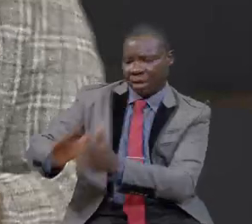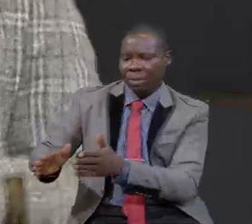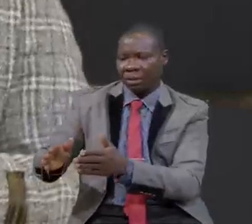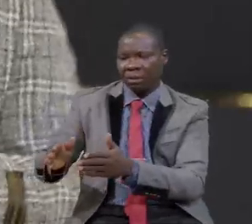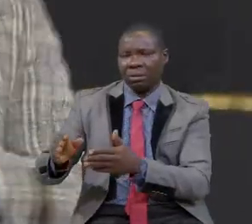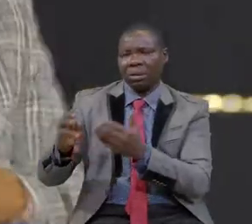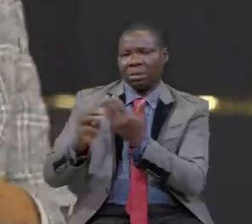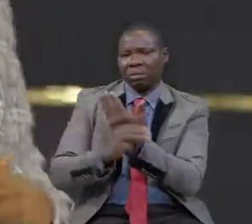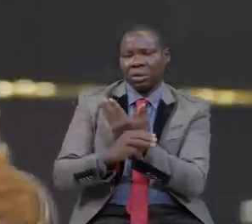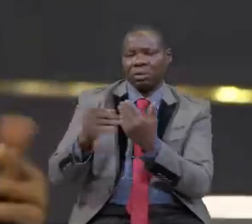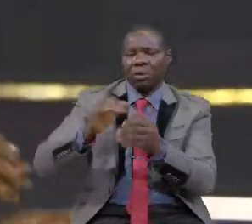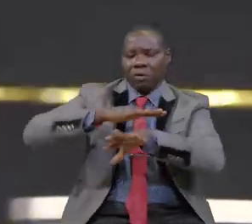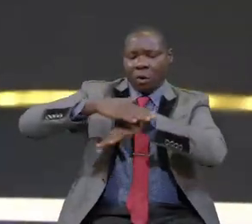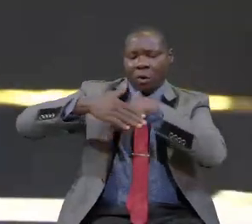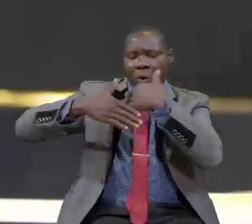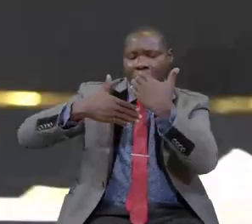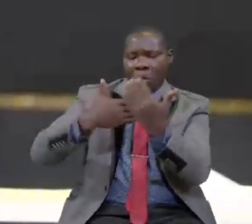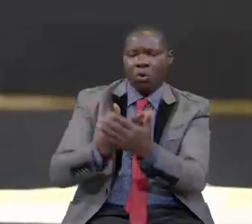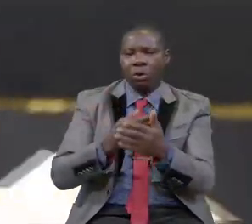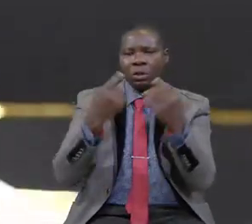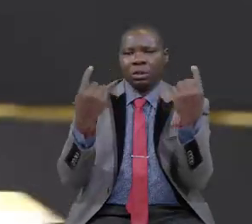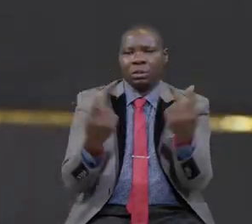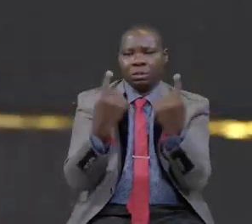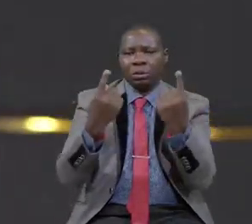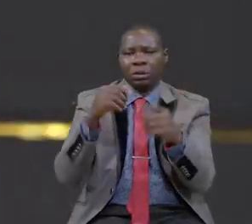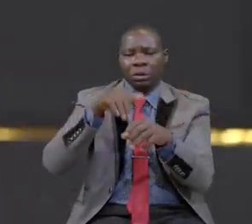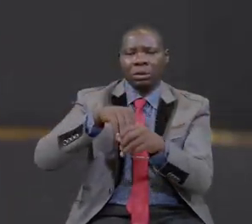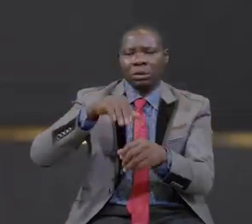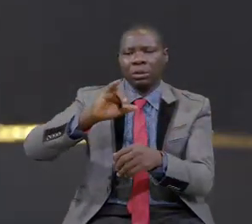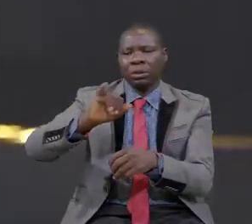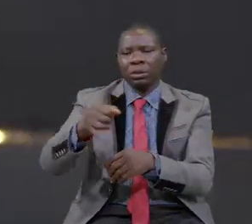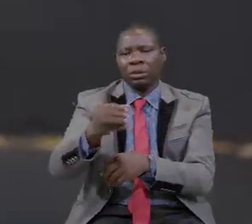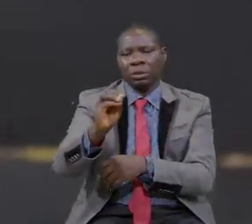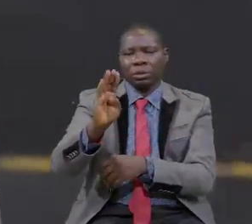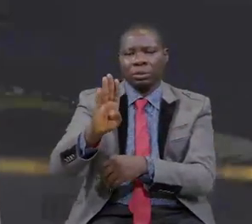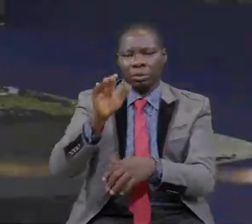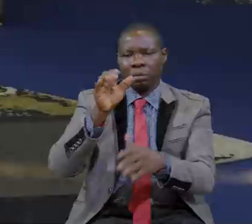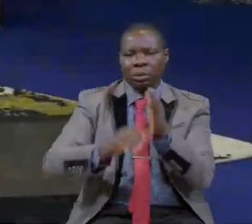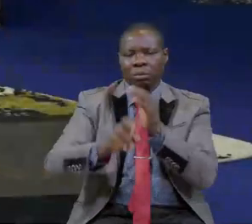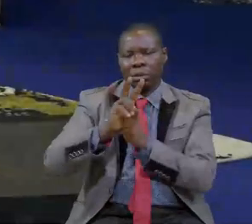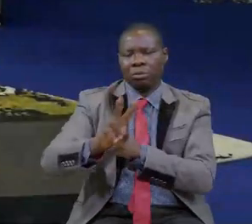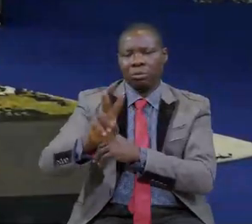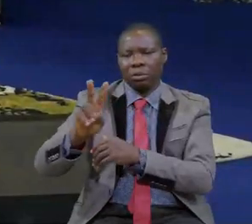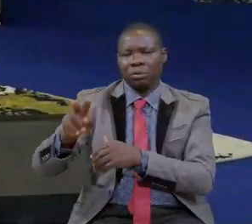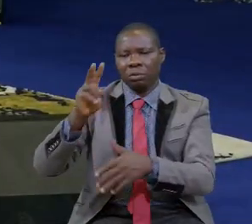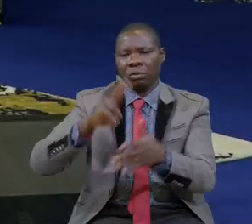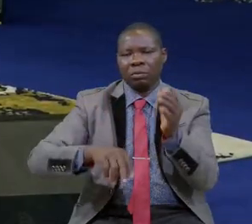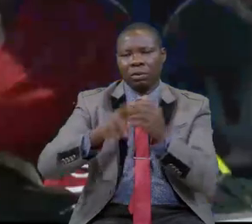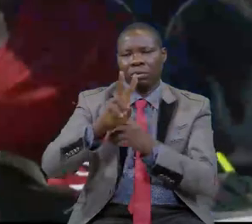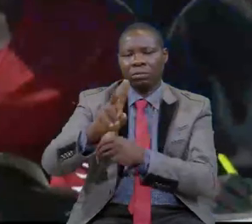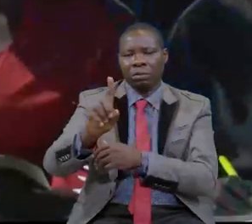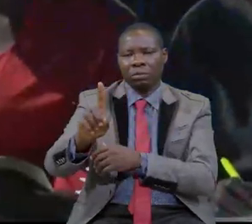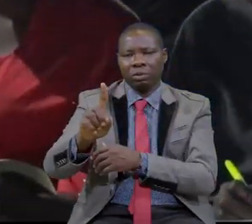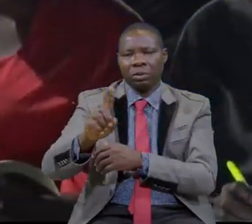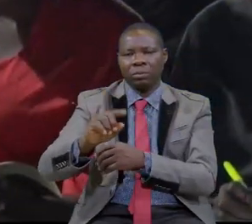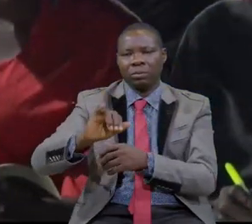all iniquity. In Job chapter 22, reading from verse 21,